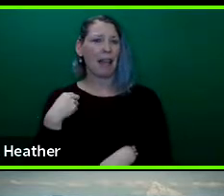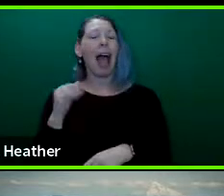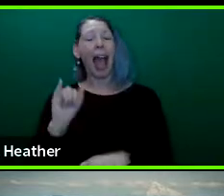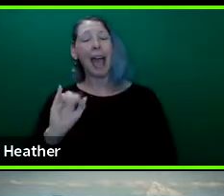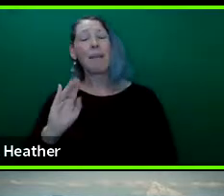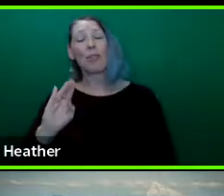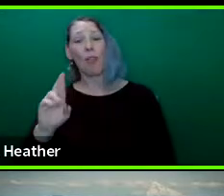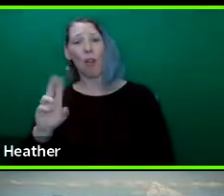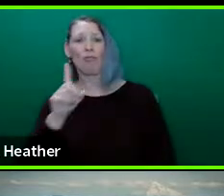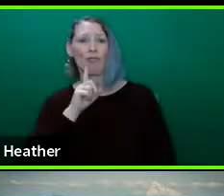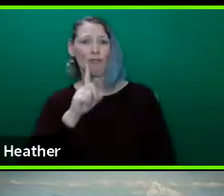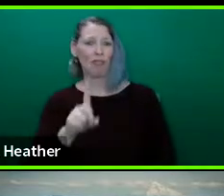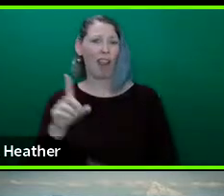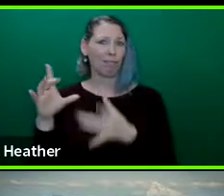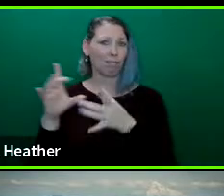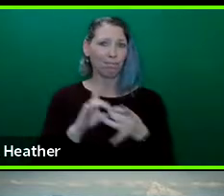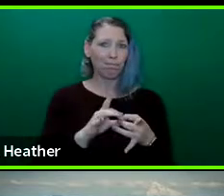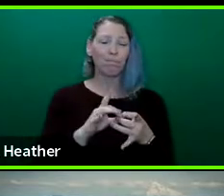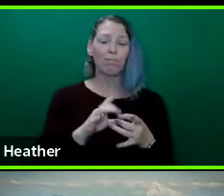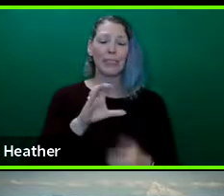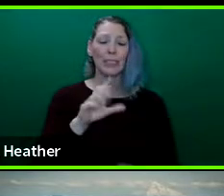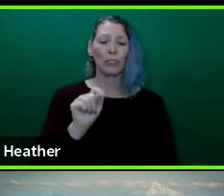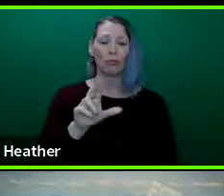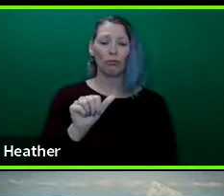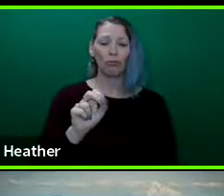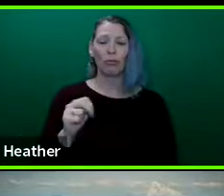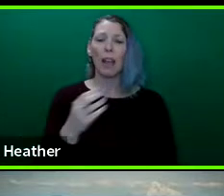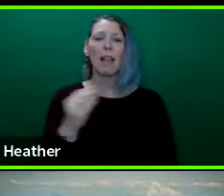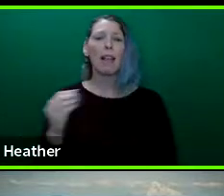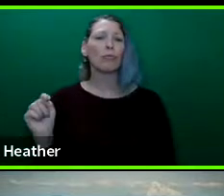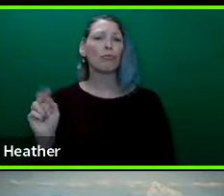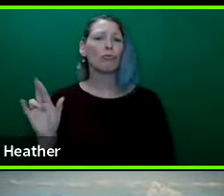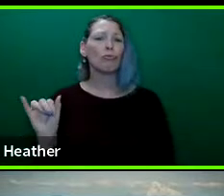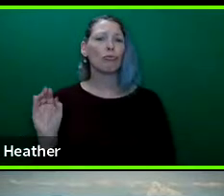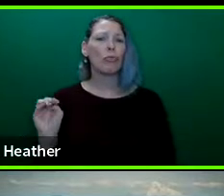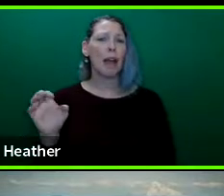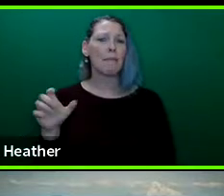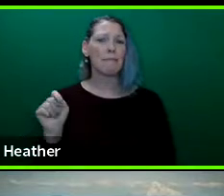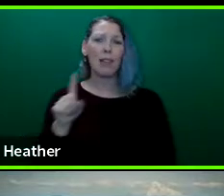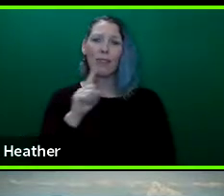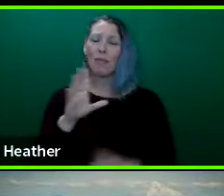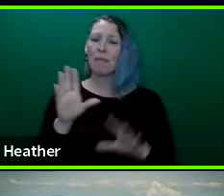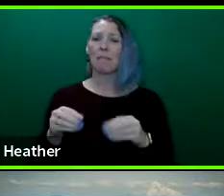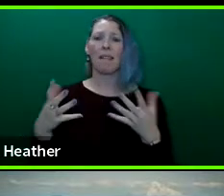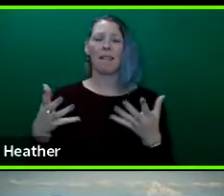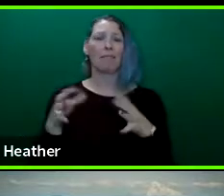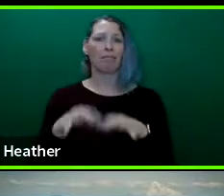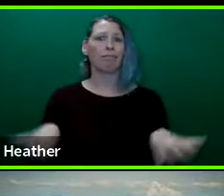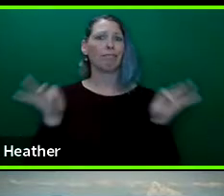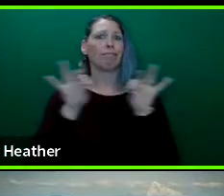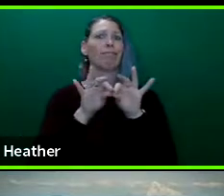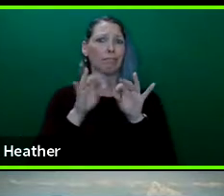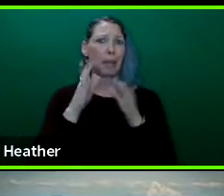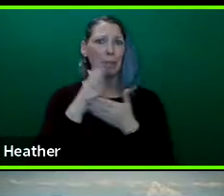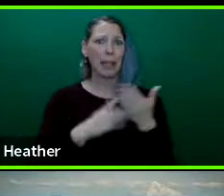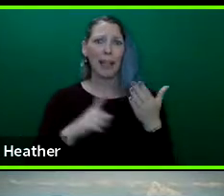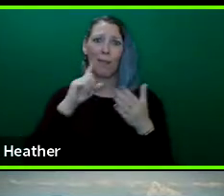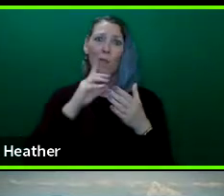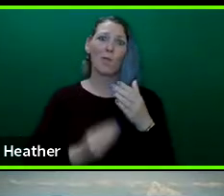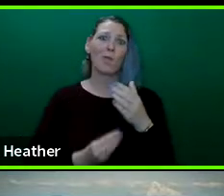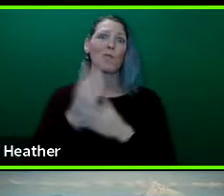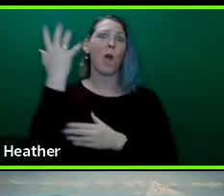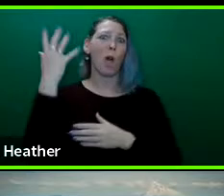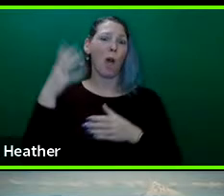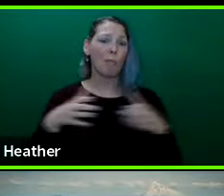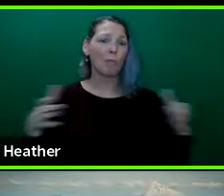connect our transit networks between CTRAN and TriMet, really to provide that critical piece to our growing platform. And I'm always thankful for